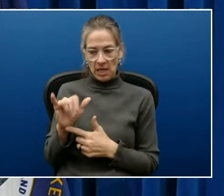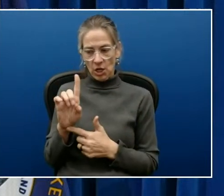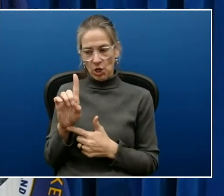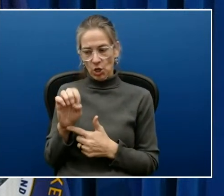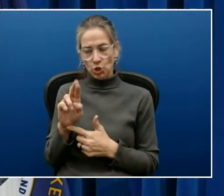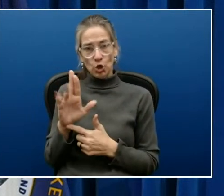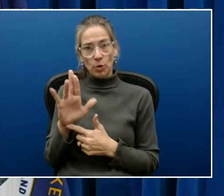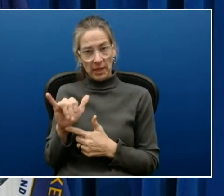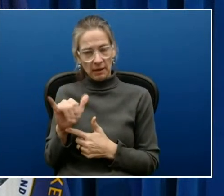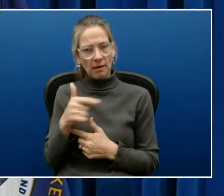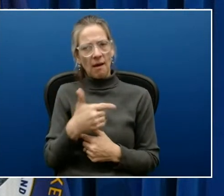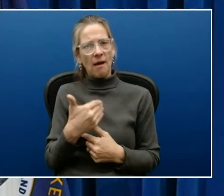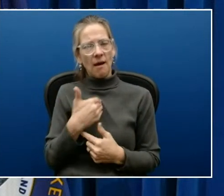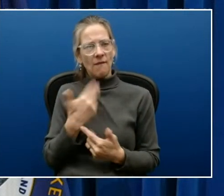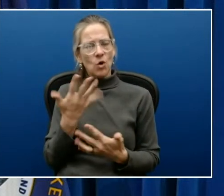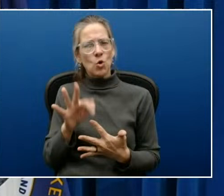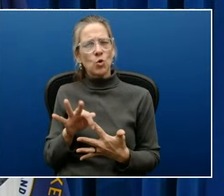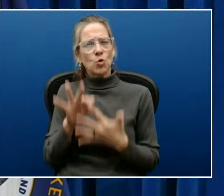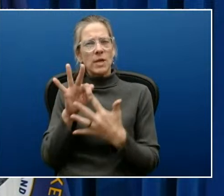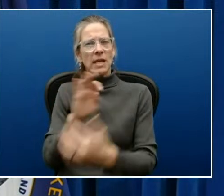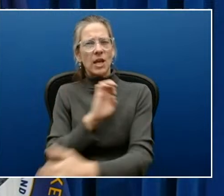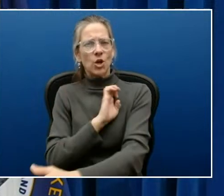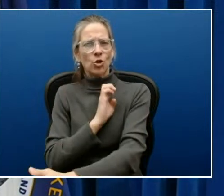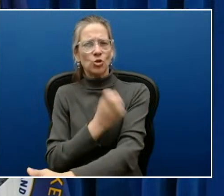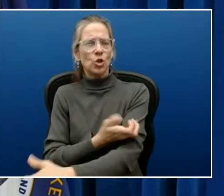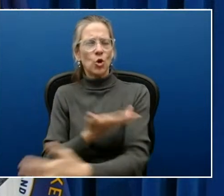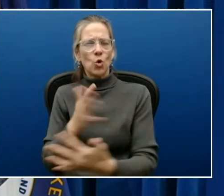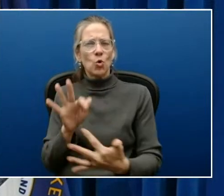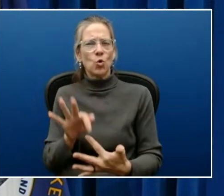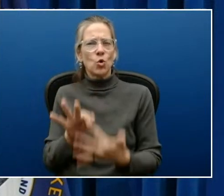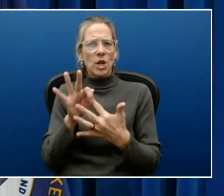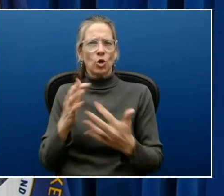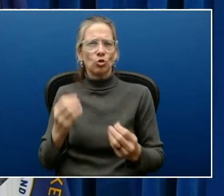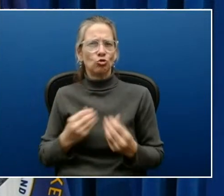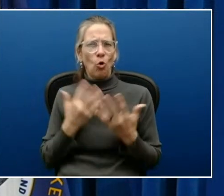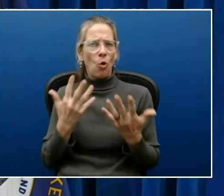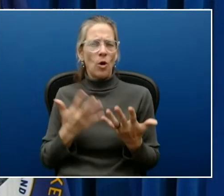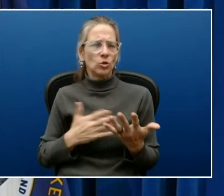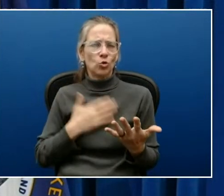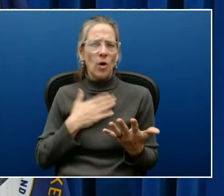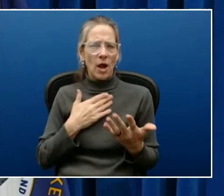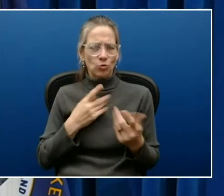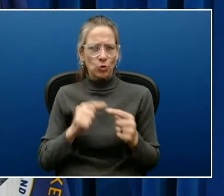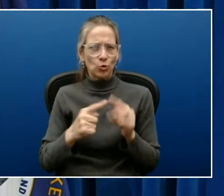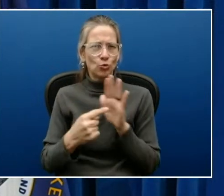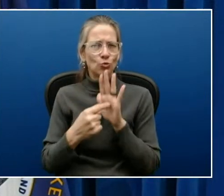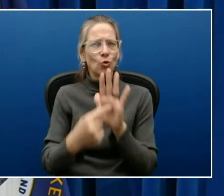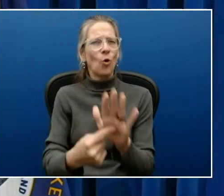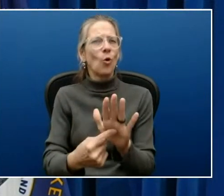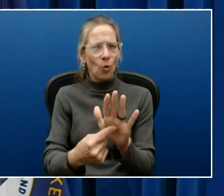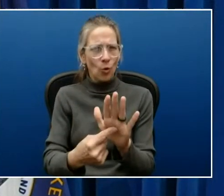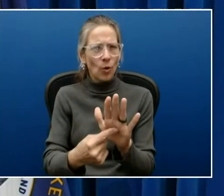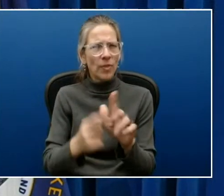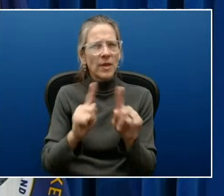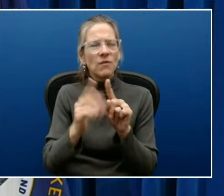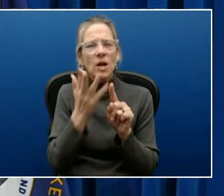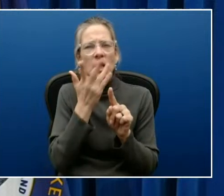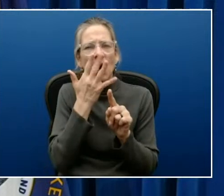carries a unique energy and joy, something I try to reflect in the vivid color of the